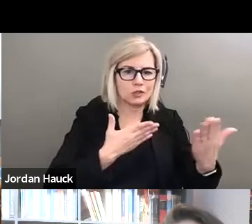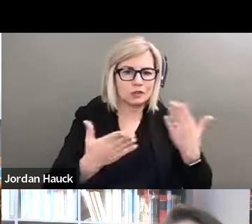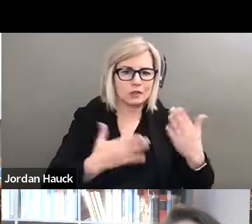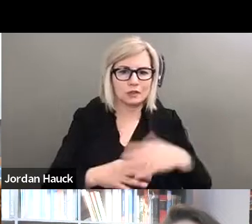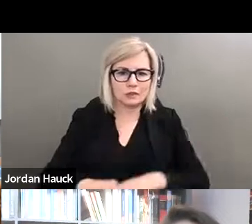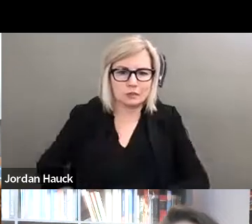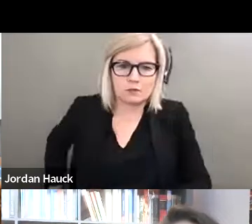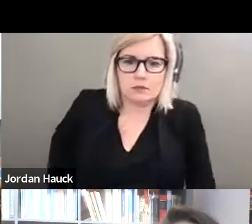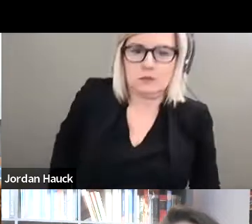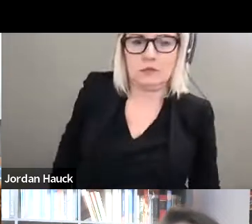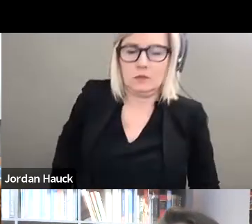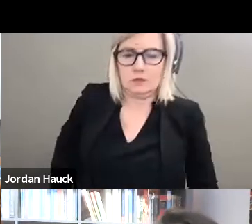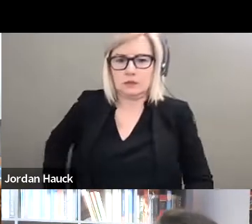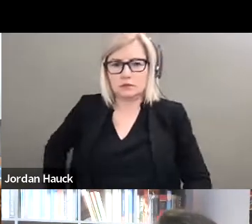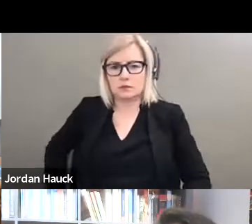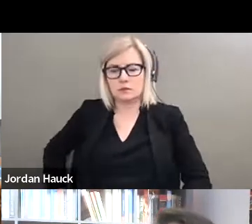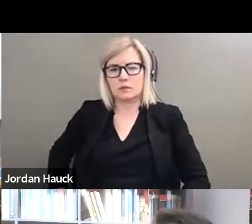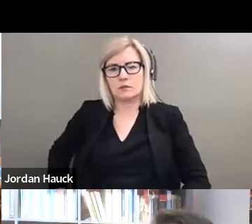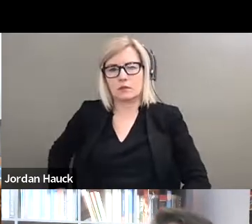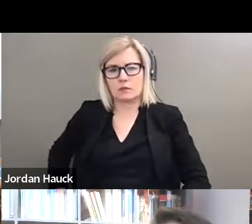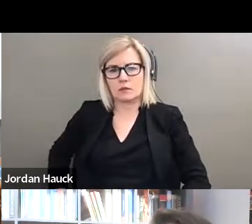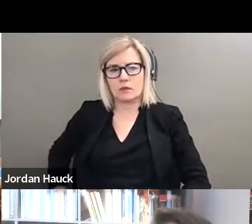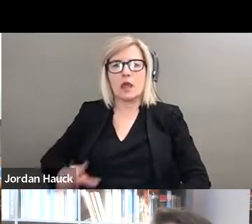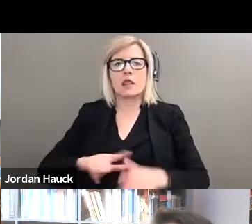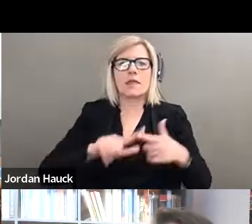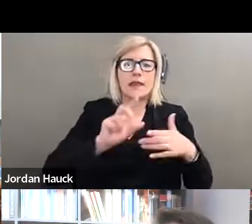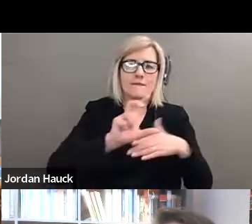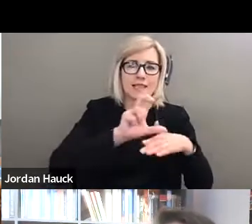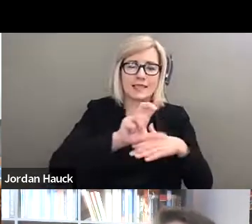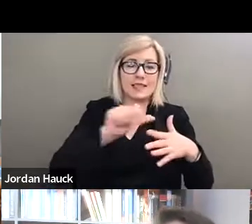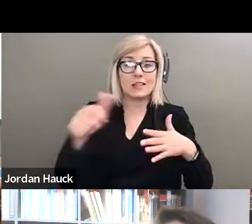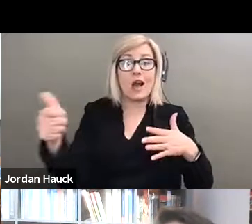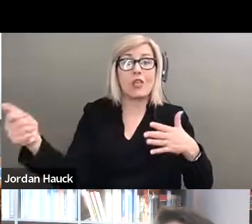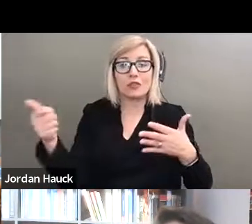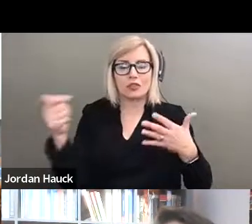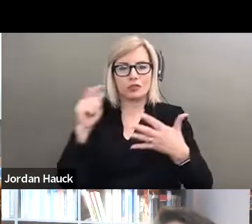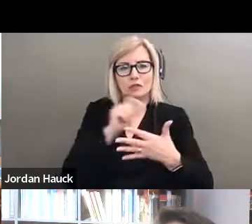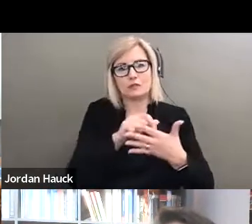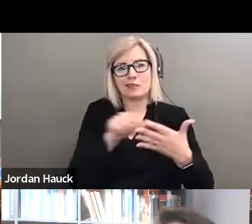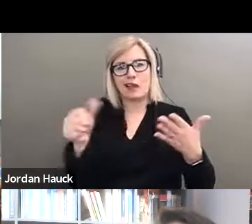there. And then they've invested in these other things for the existing